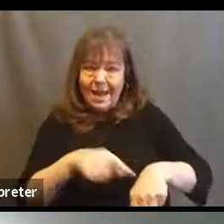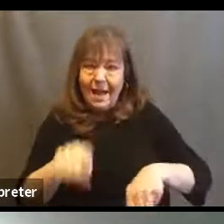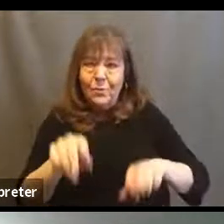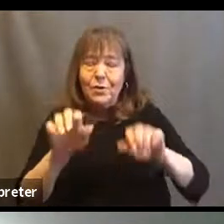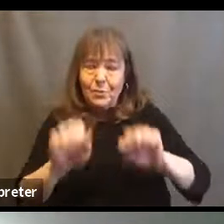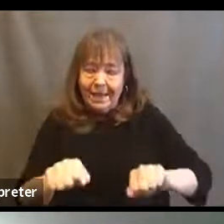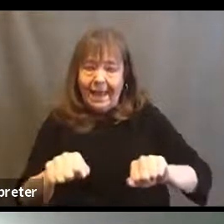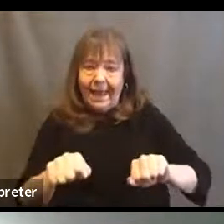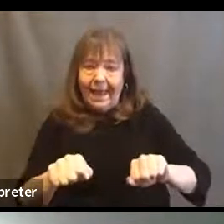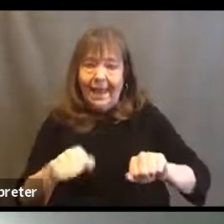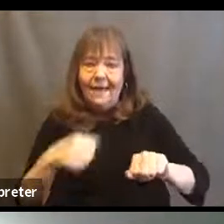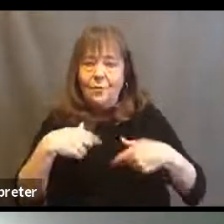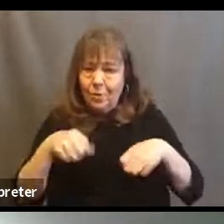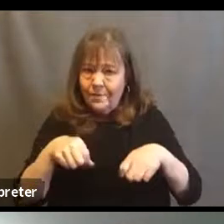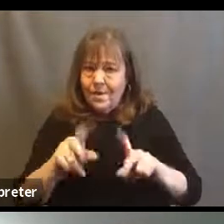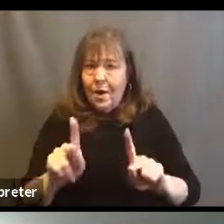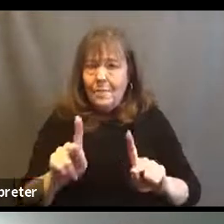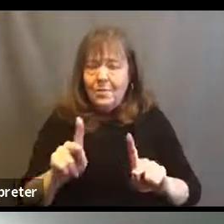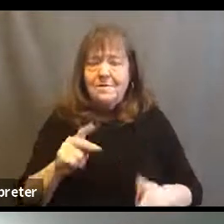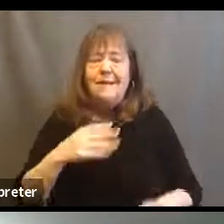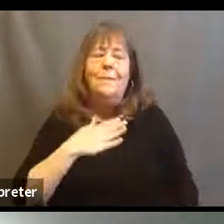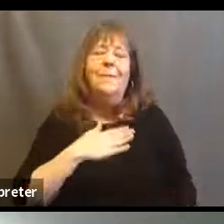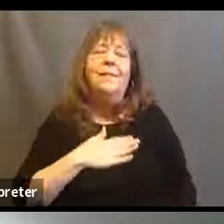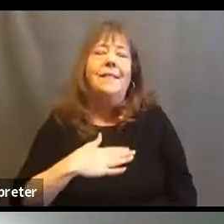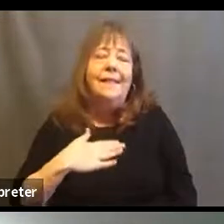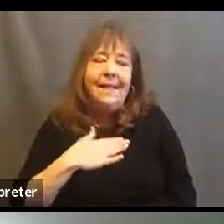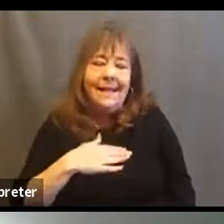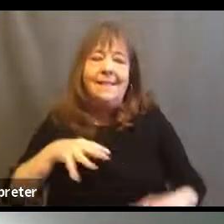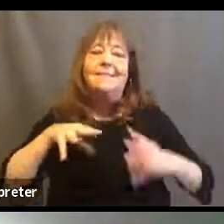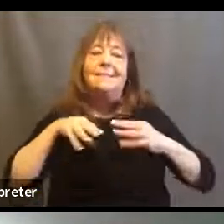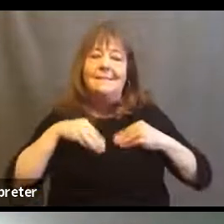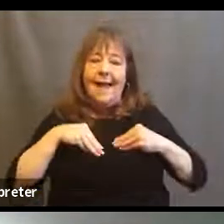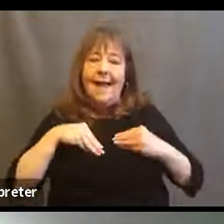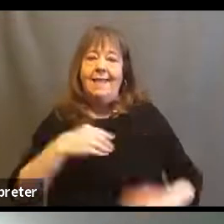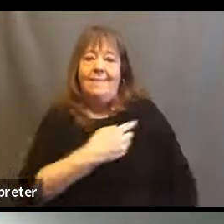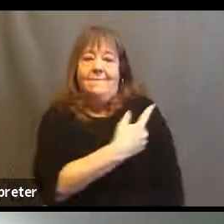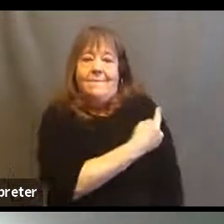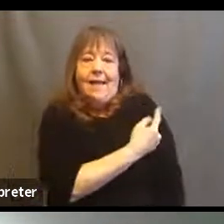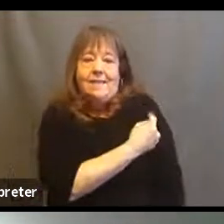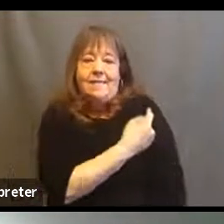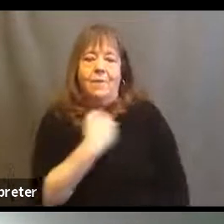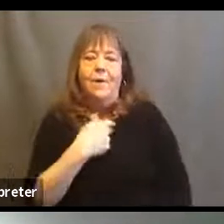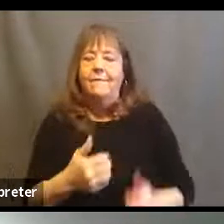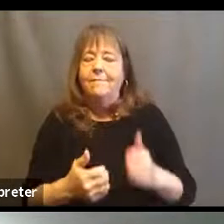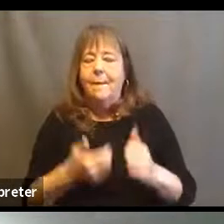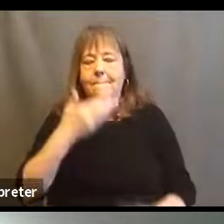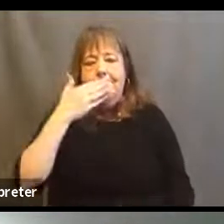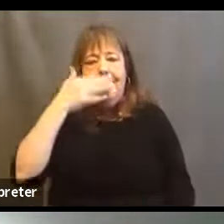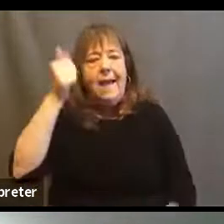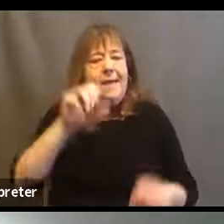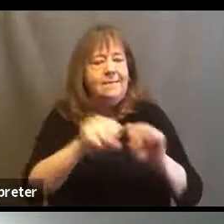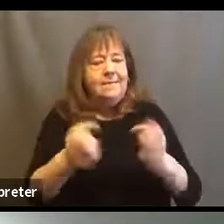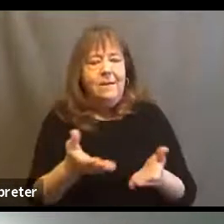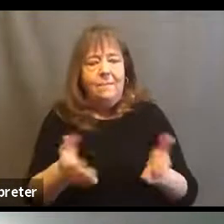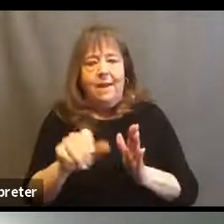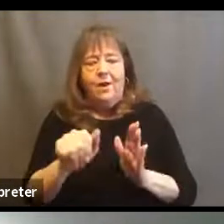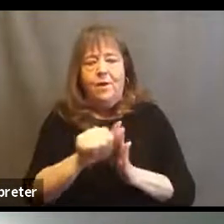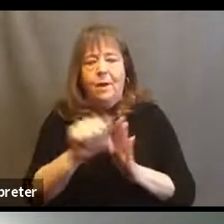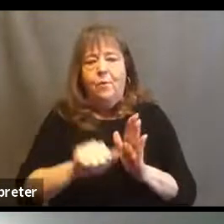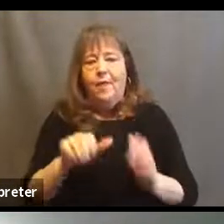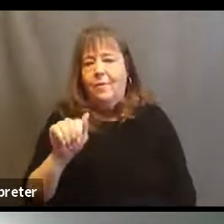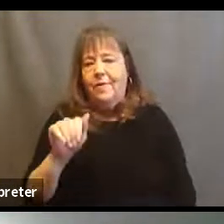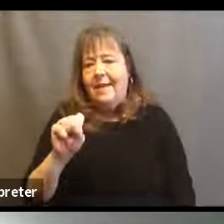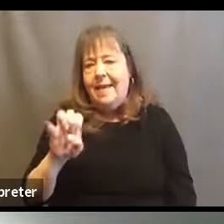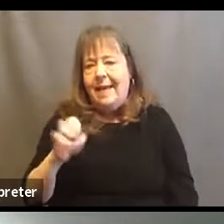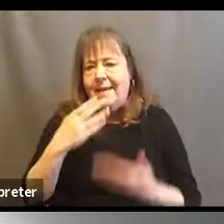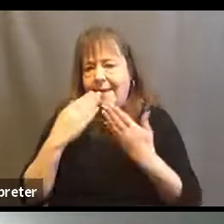vaccine, when you have that opportunity, please seek that vaccine. We have the most efficient system in Amarillo, thanks to Casey and the Public Health